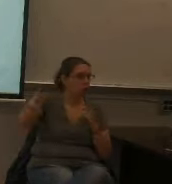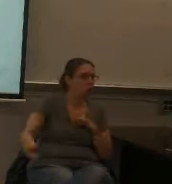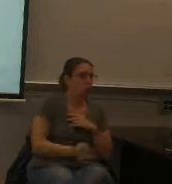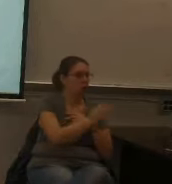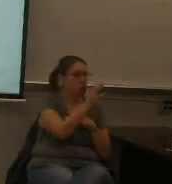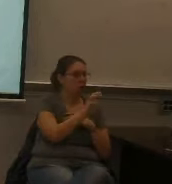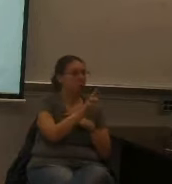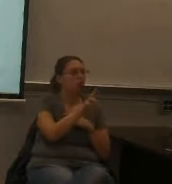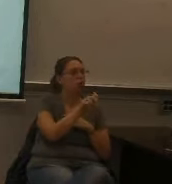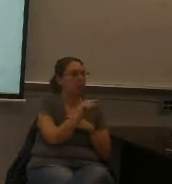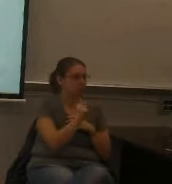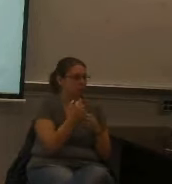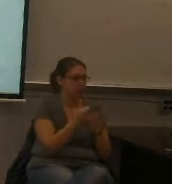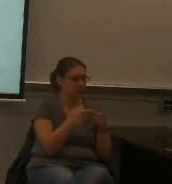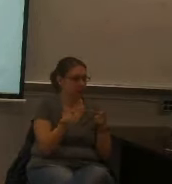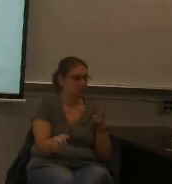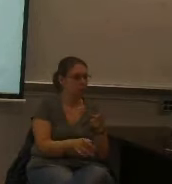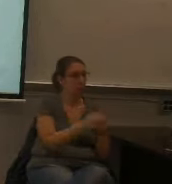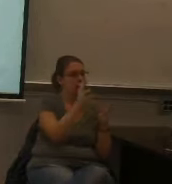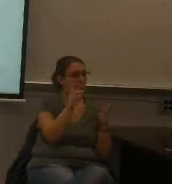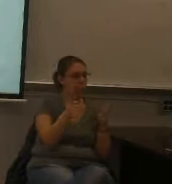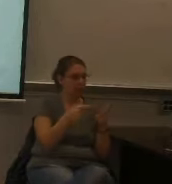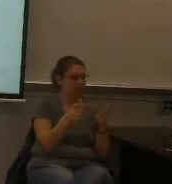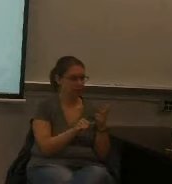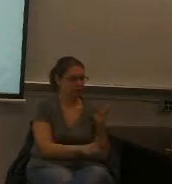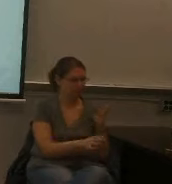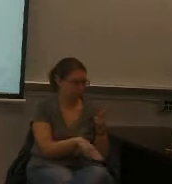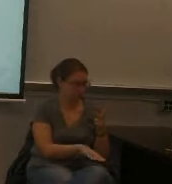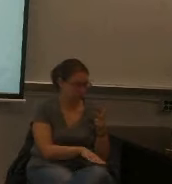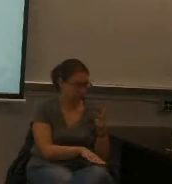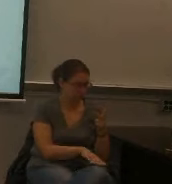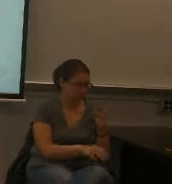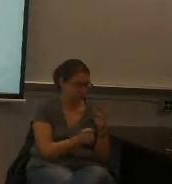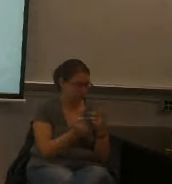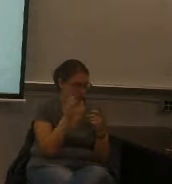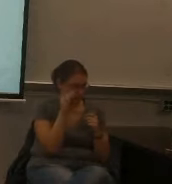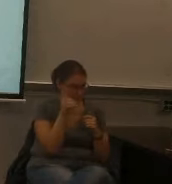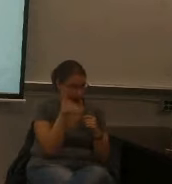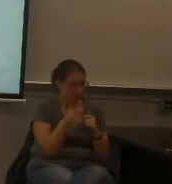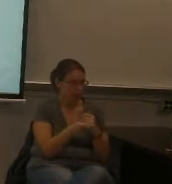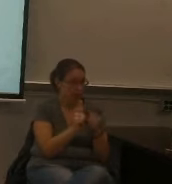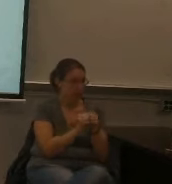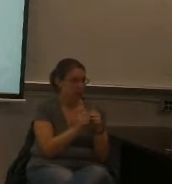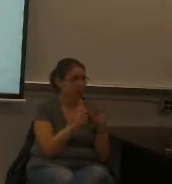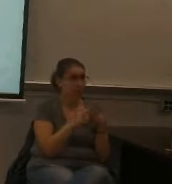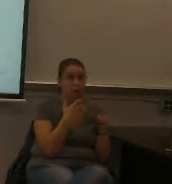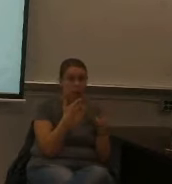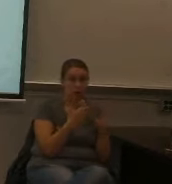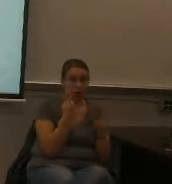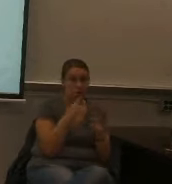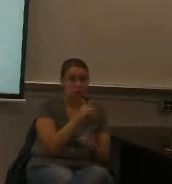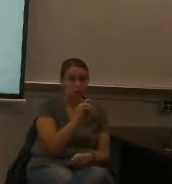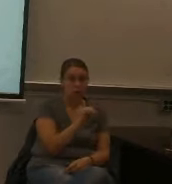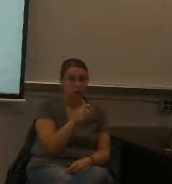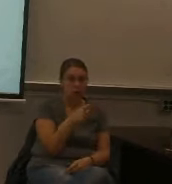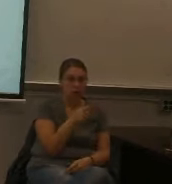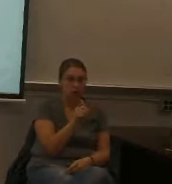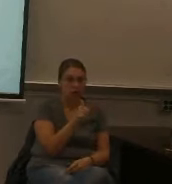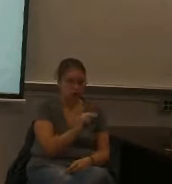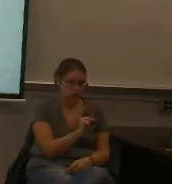from the bottom. And so you get them basically competing very well for